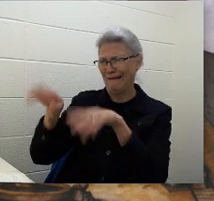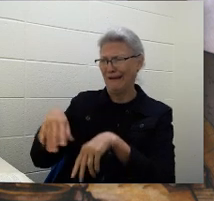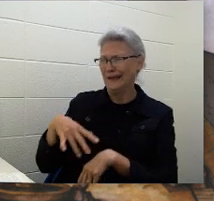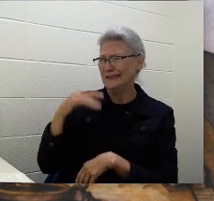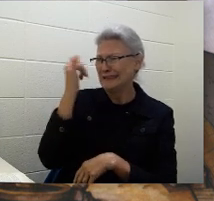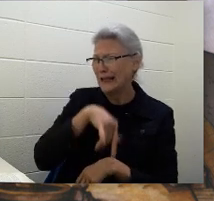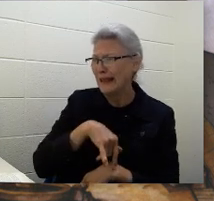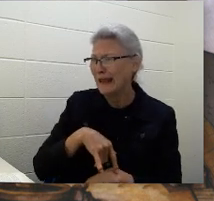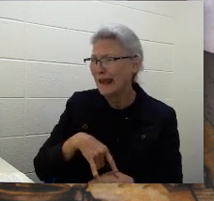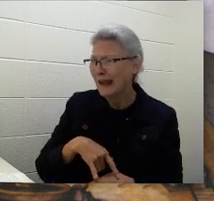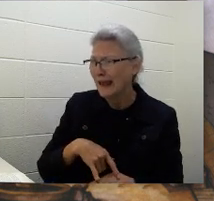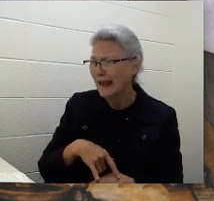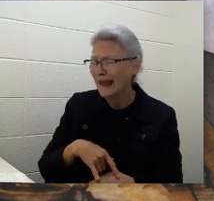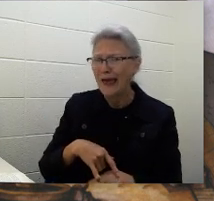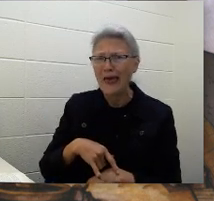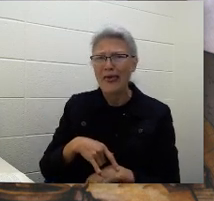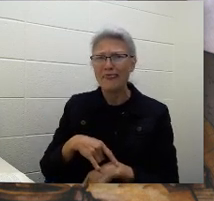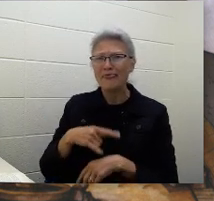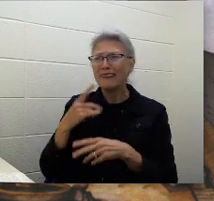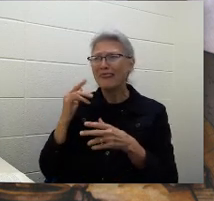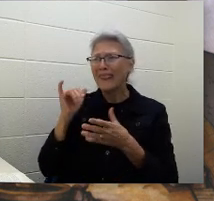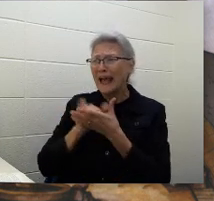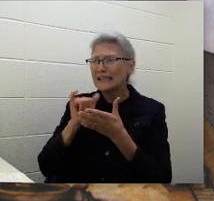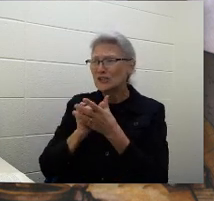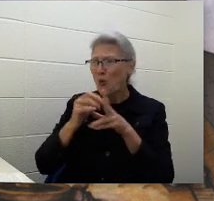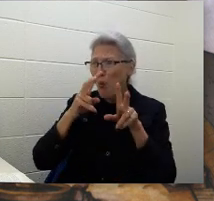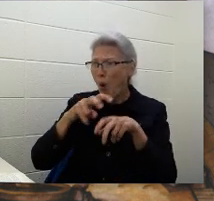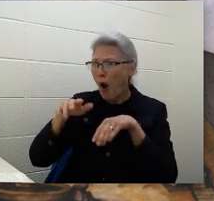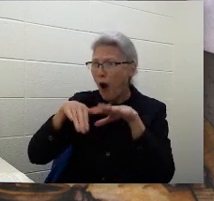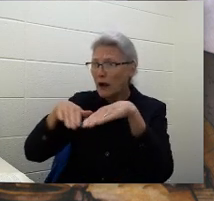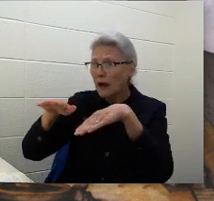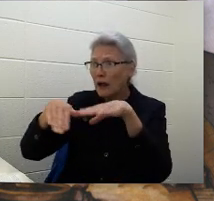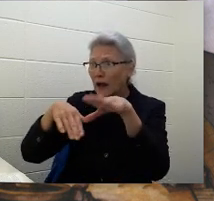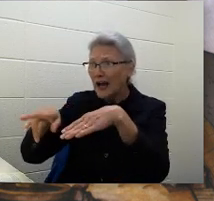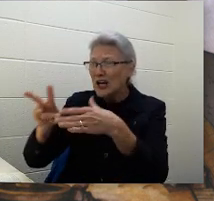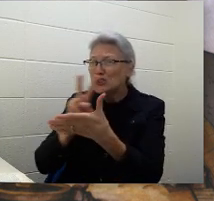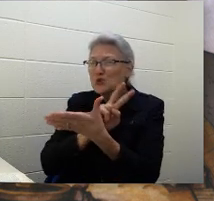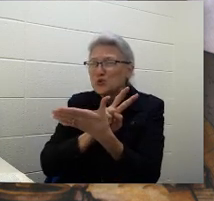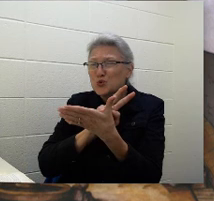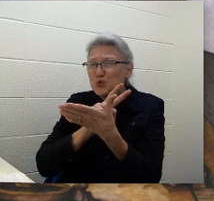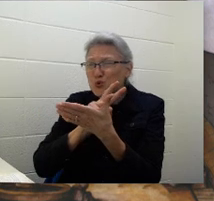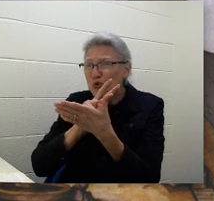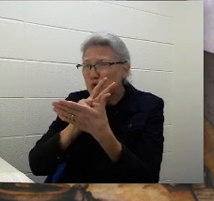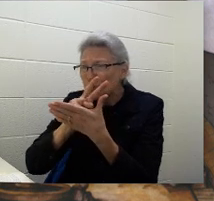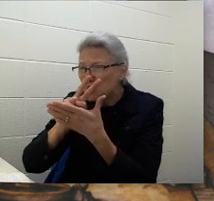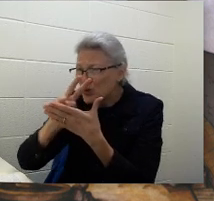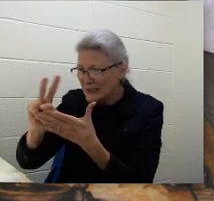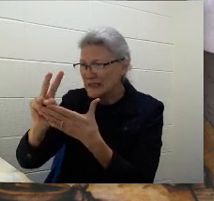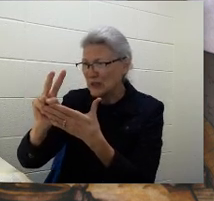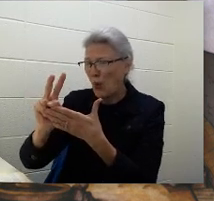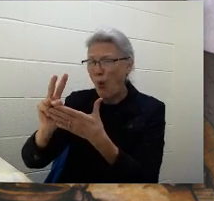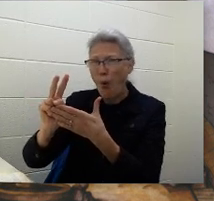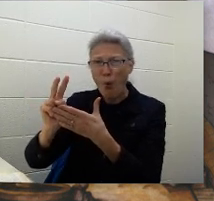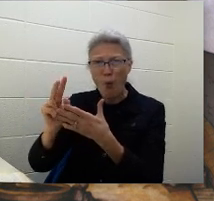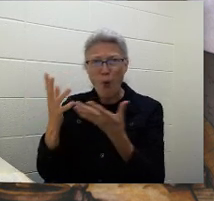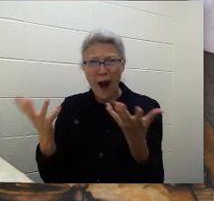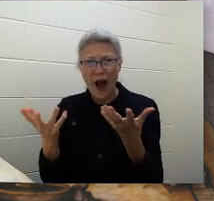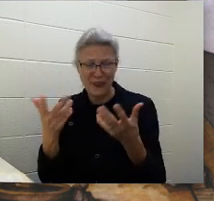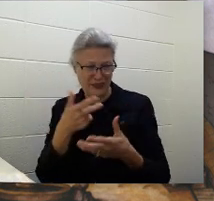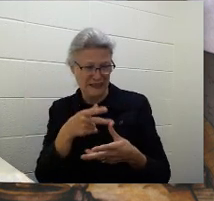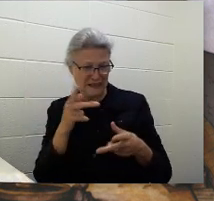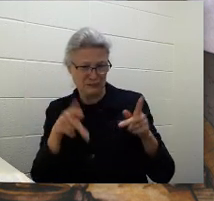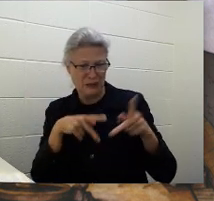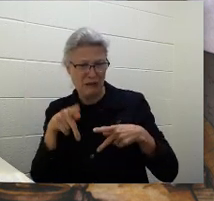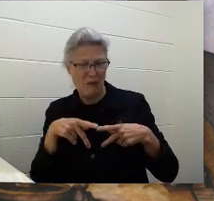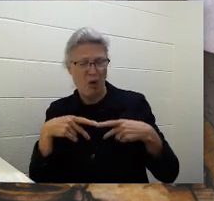she said. "That's at least 2 weeks walk away. How could these feeble people travel that far? How